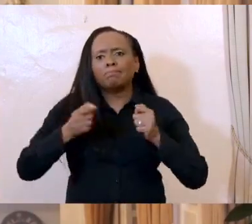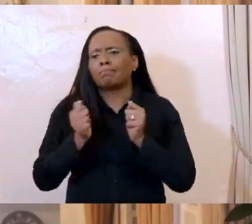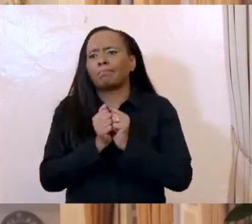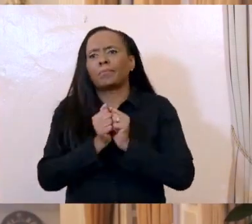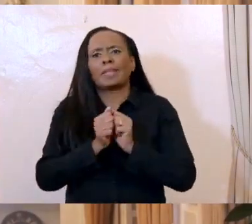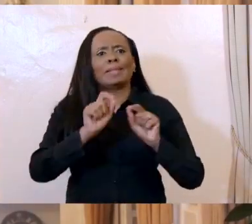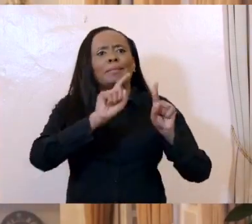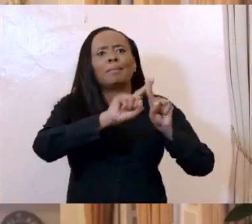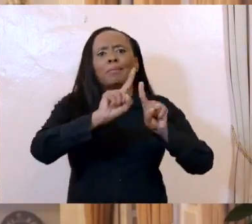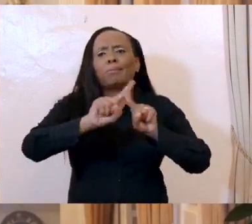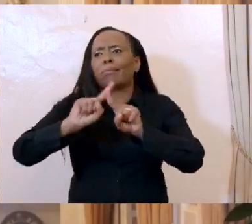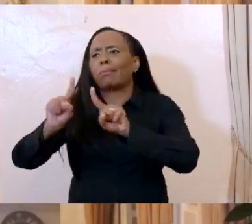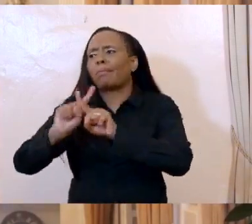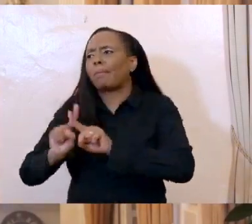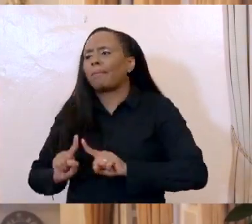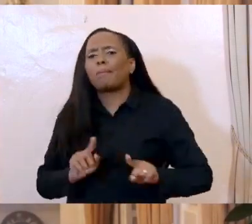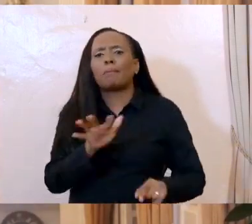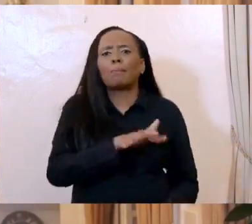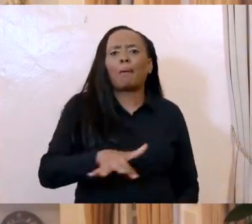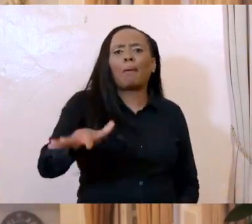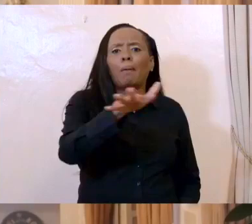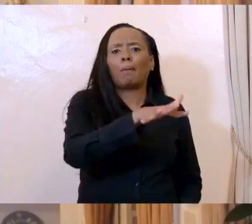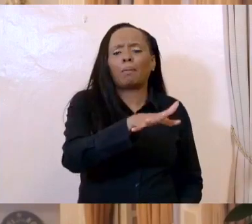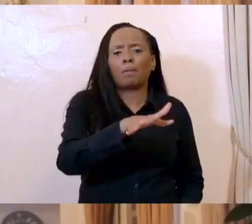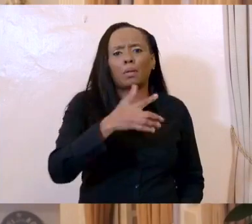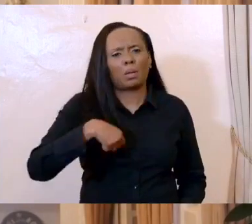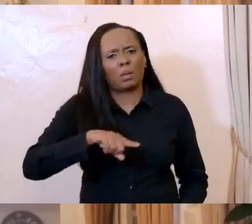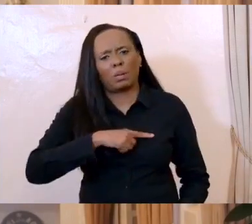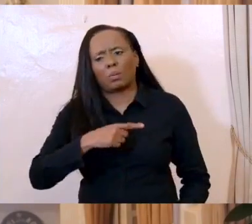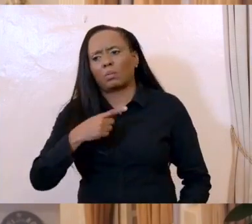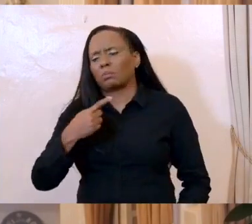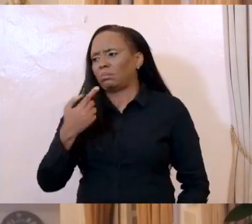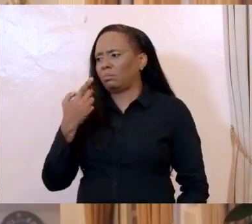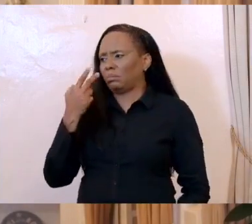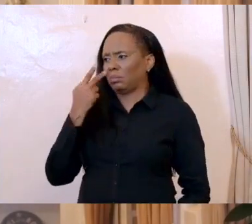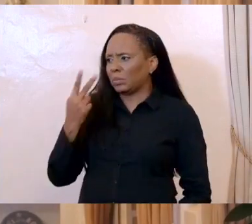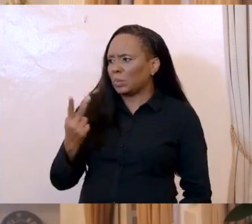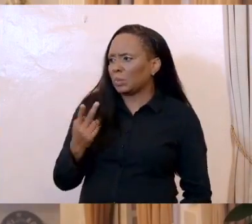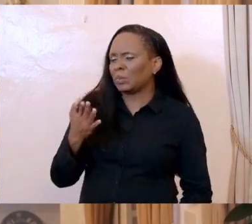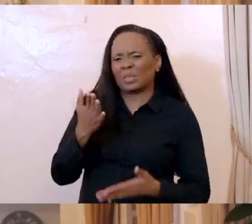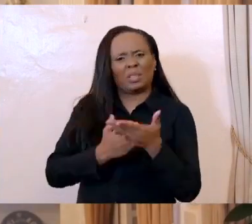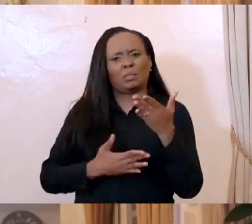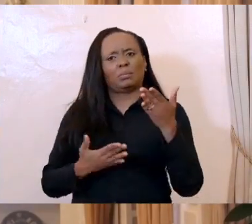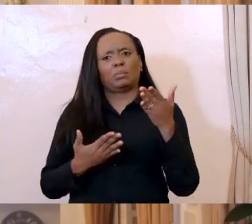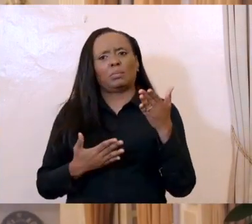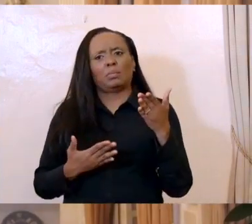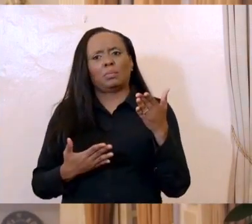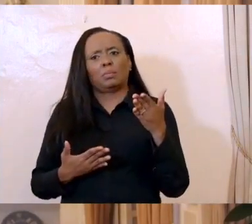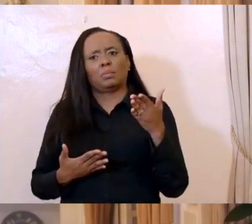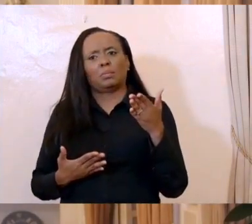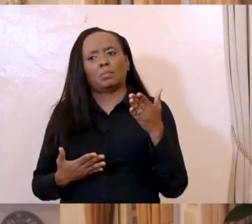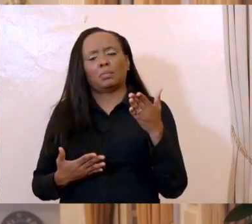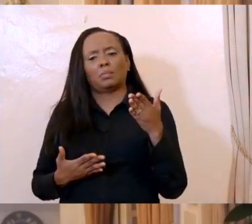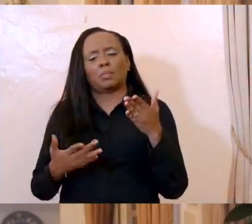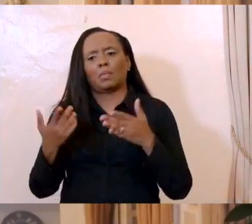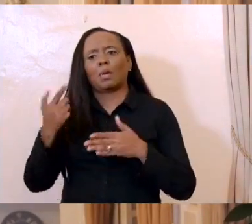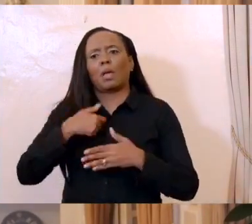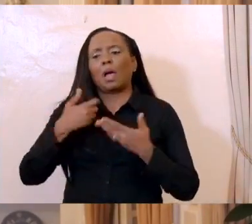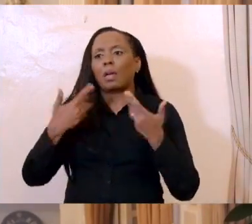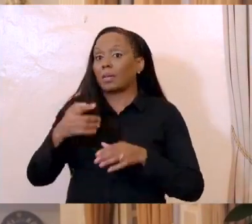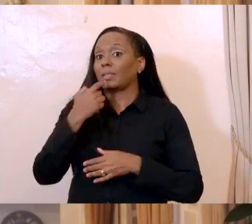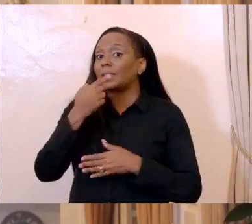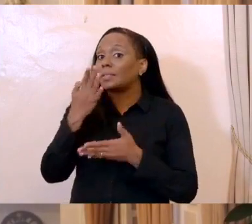the country, we have determined, and I would have mentioned some of the measures that we have taken and that we are going to